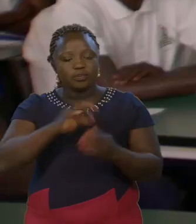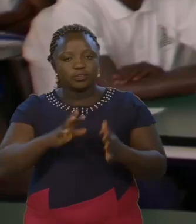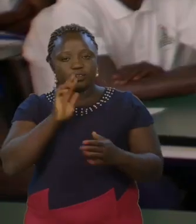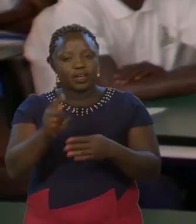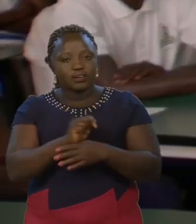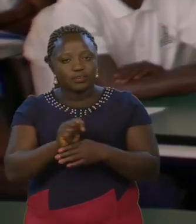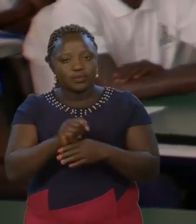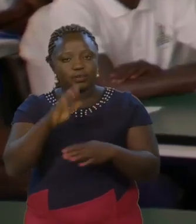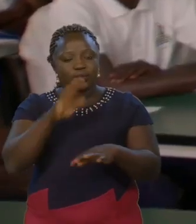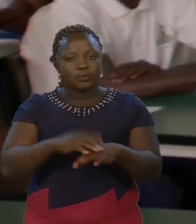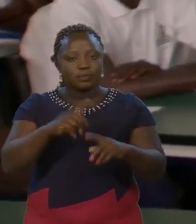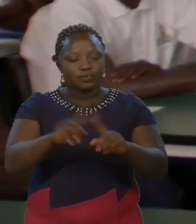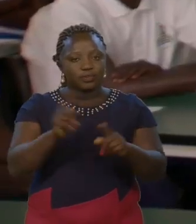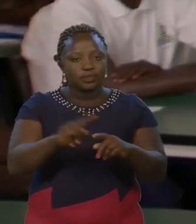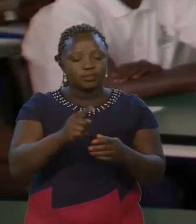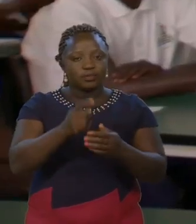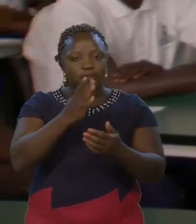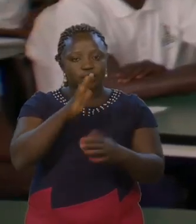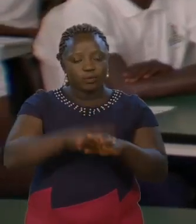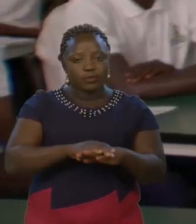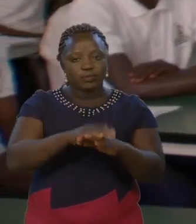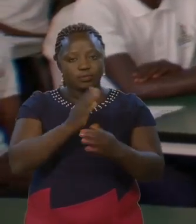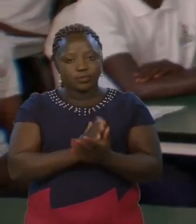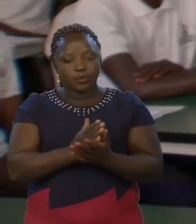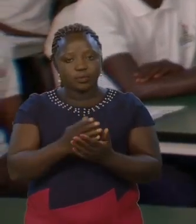trained on vehicle braking system.